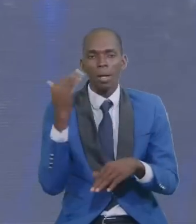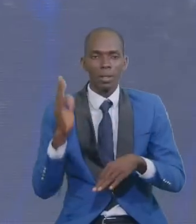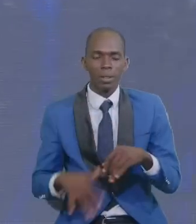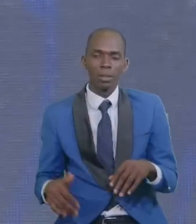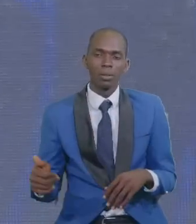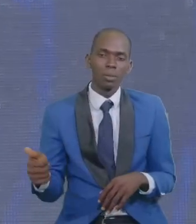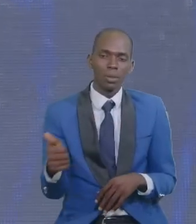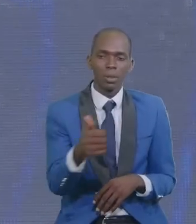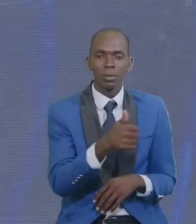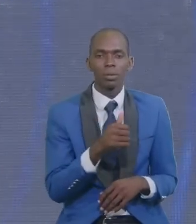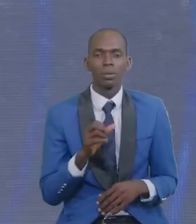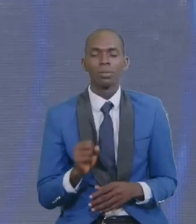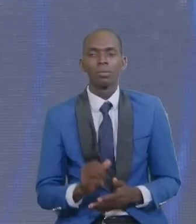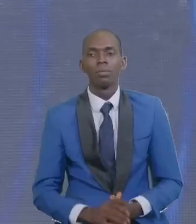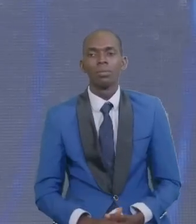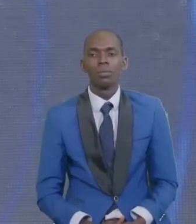themselves.